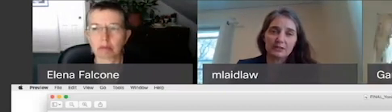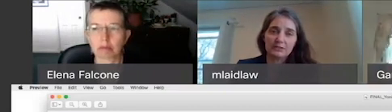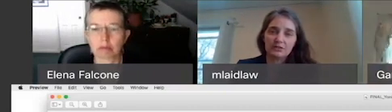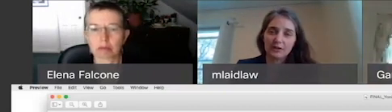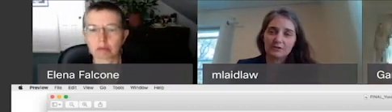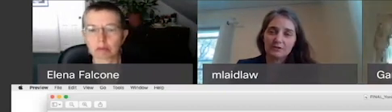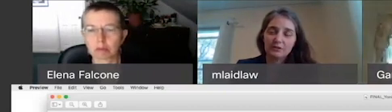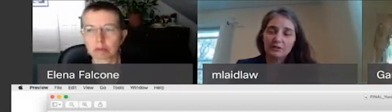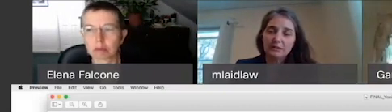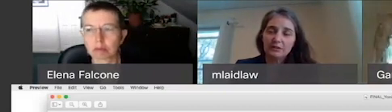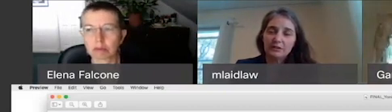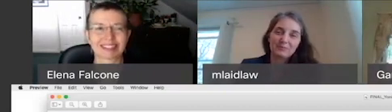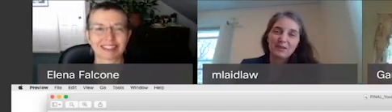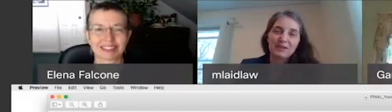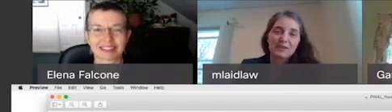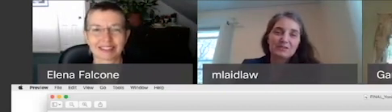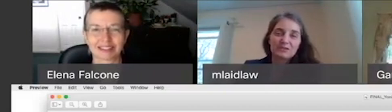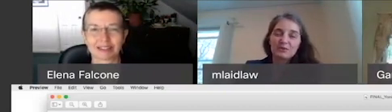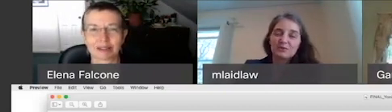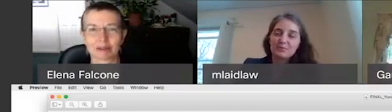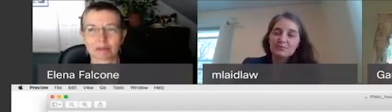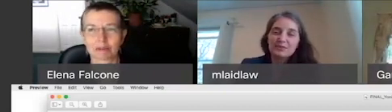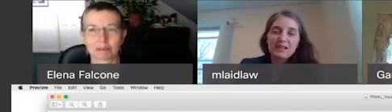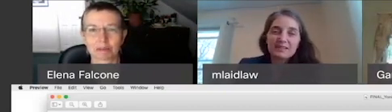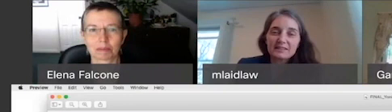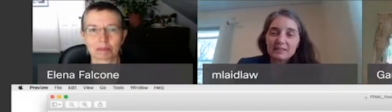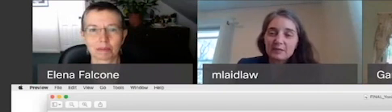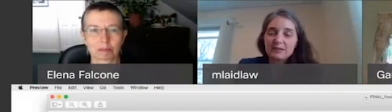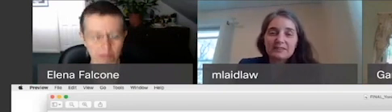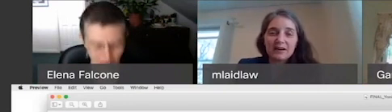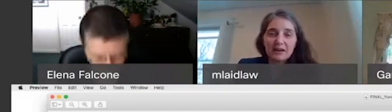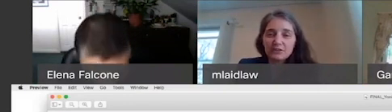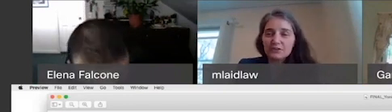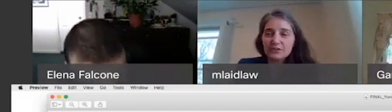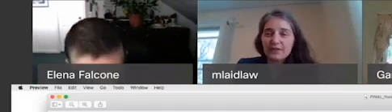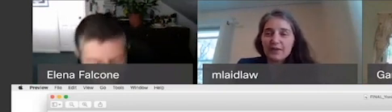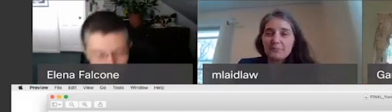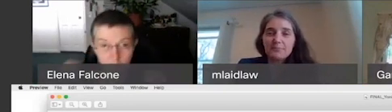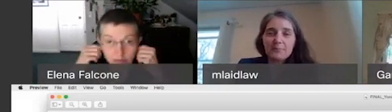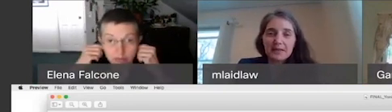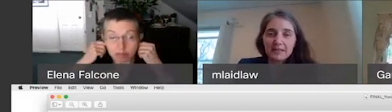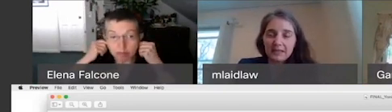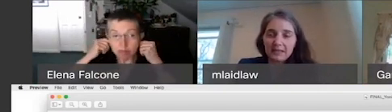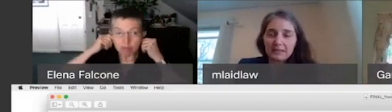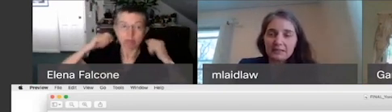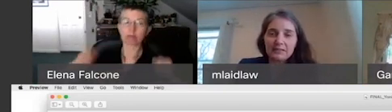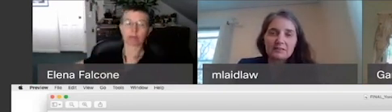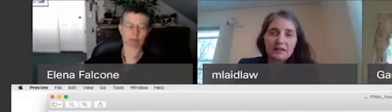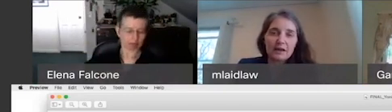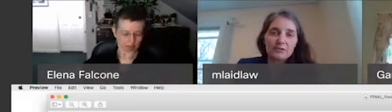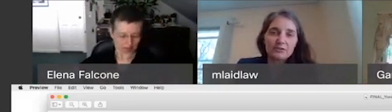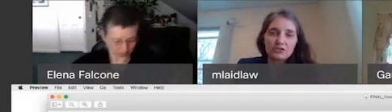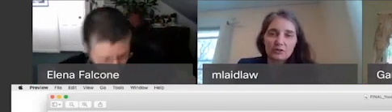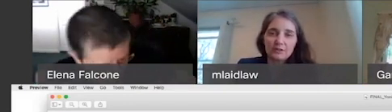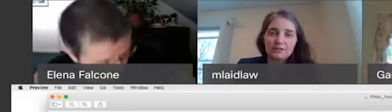transferred it to trust. So the next tip is to understand that Medicaid is the